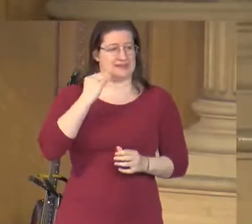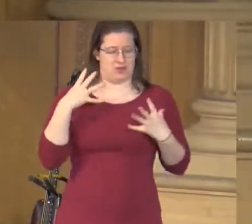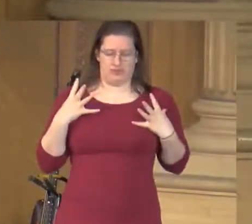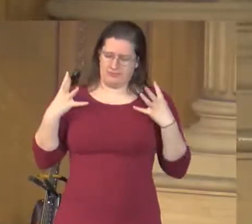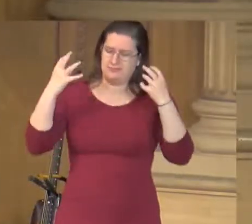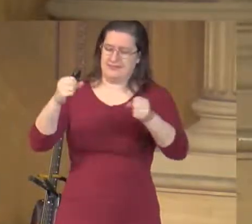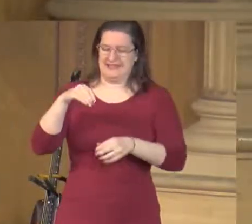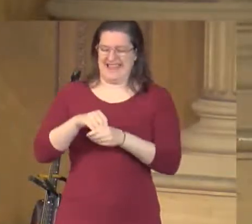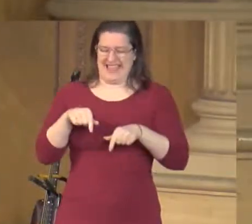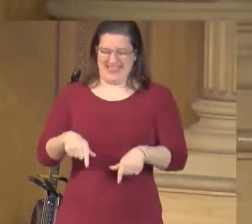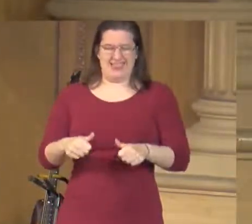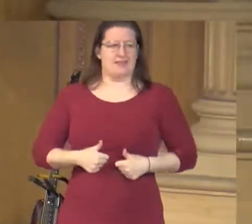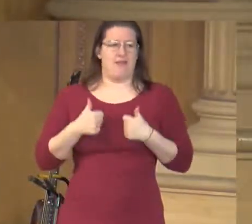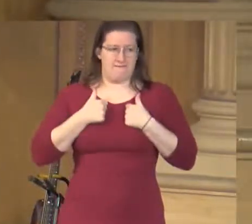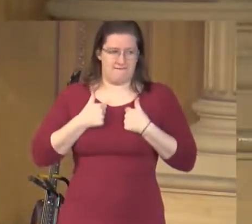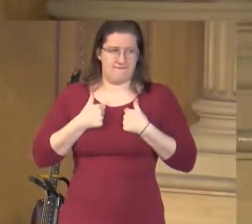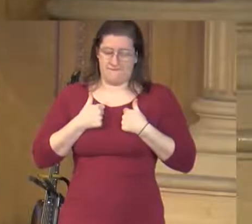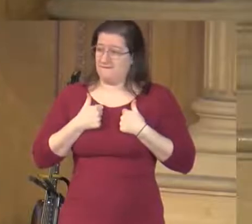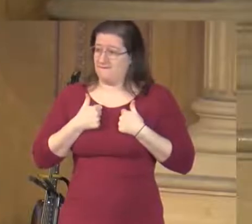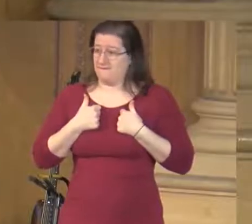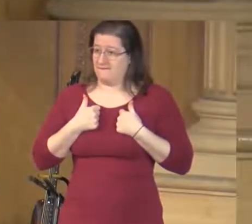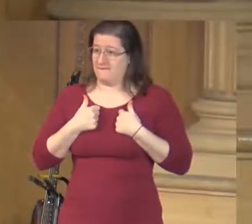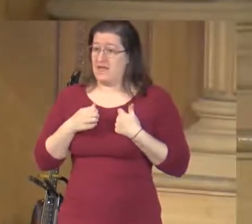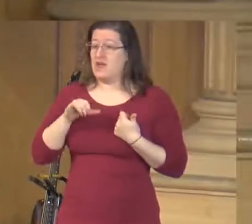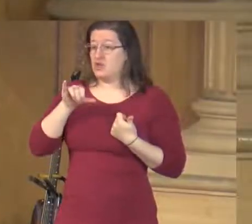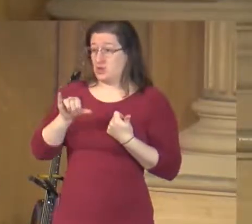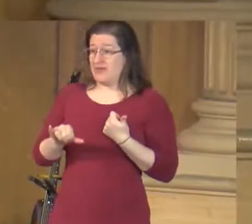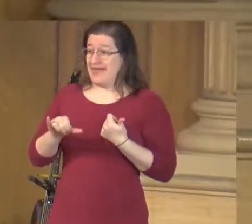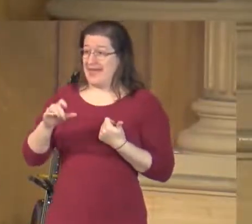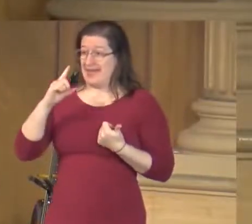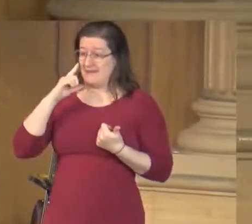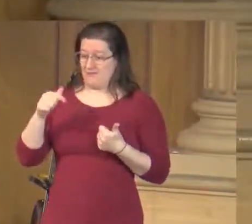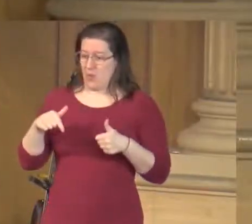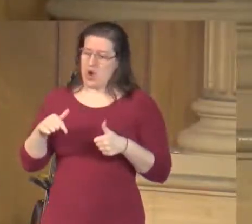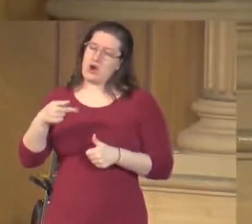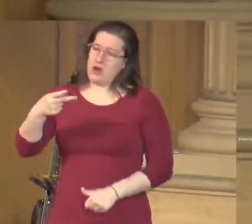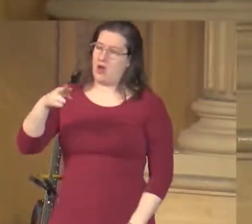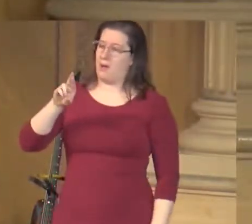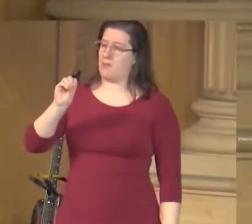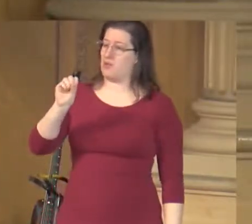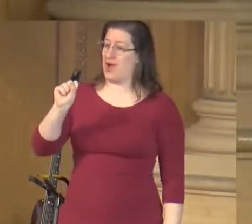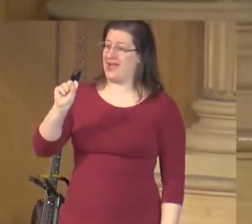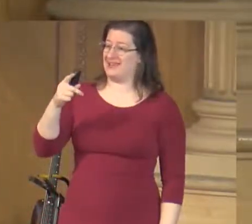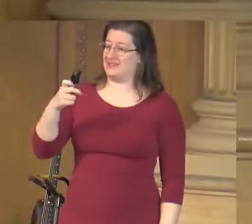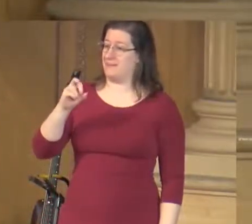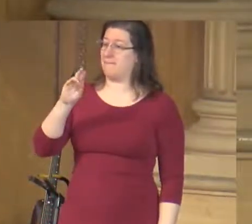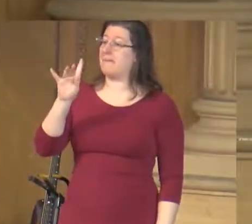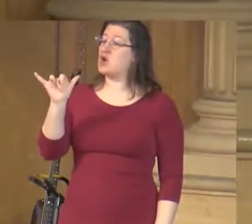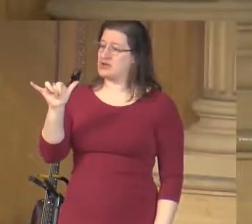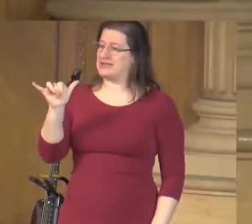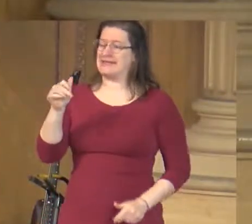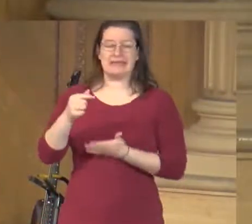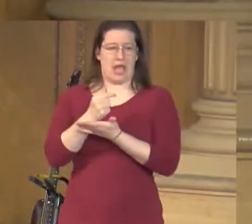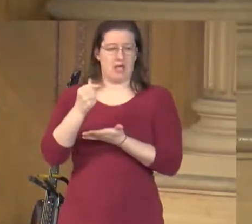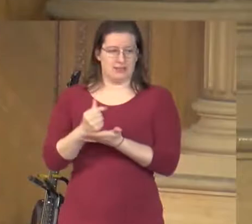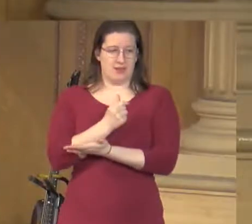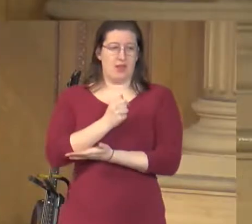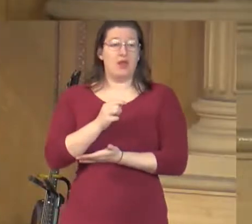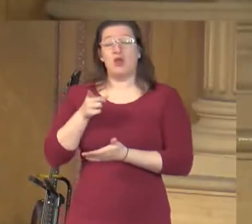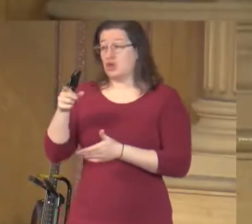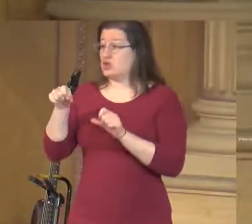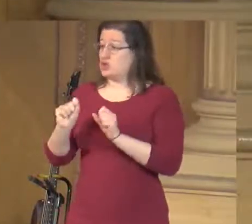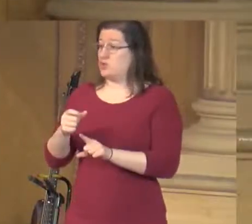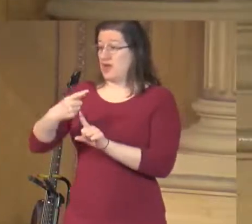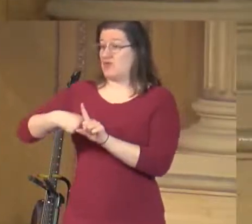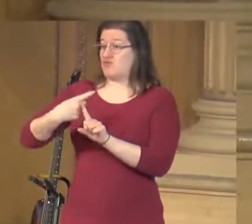the extreme form of the prosperity gospel. And it has an awful lot of adherence. I'd recommend the documentary American Gospel, which is still for rent on Prime.